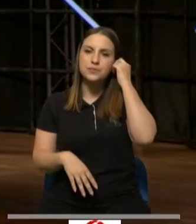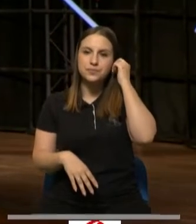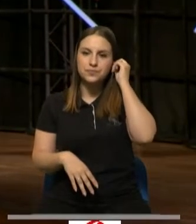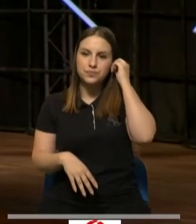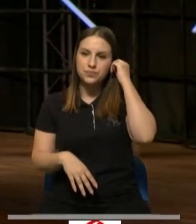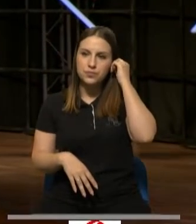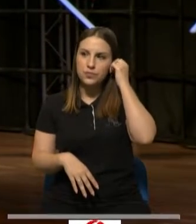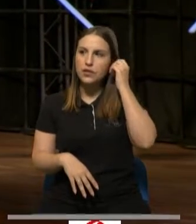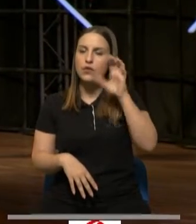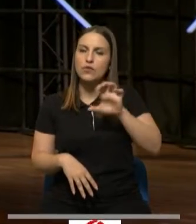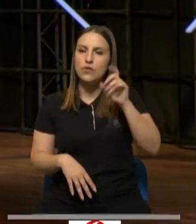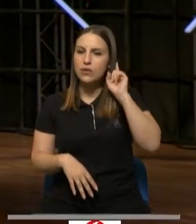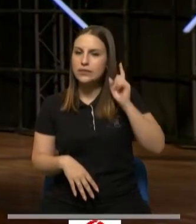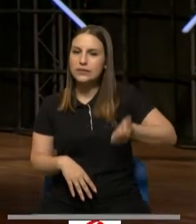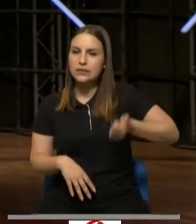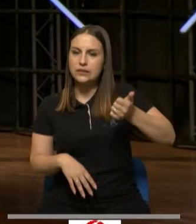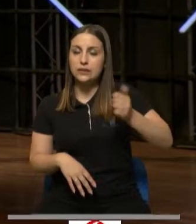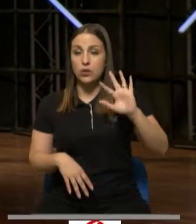most important measures